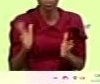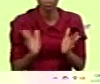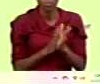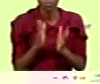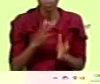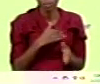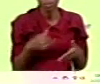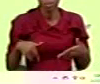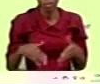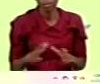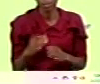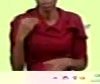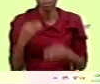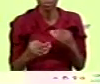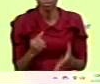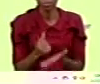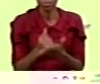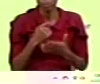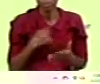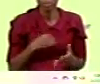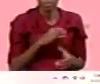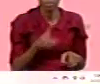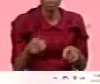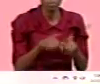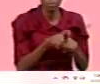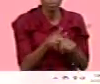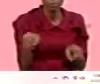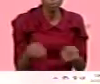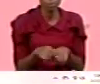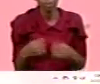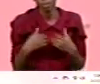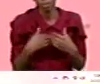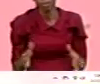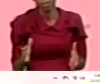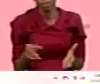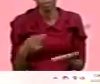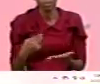I do not forget thy commandments. Thank you. Thank you. Thank you.